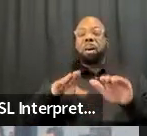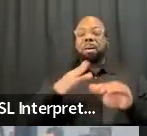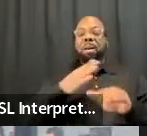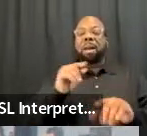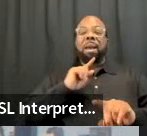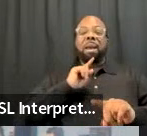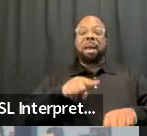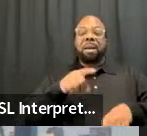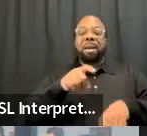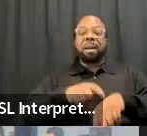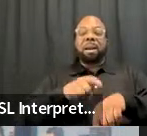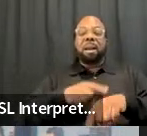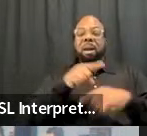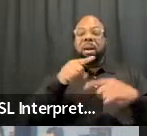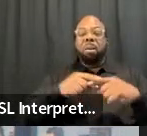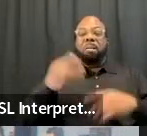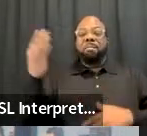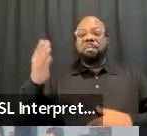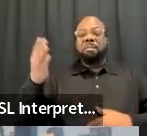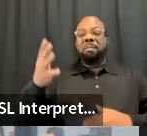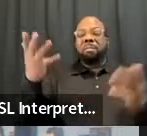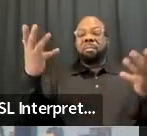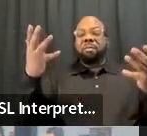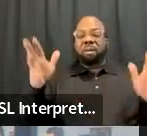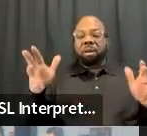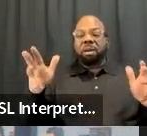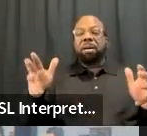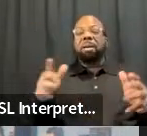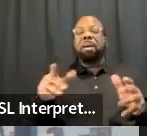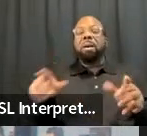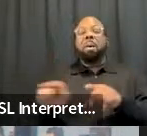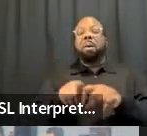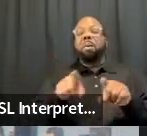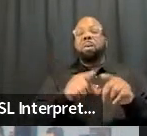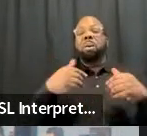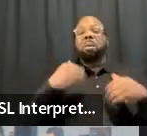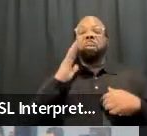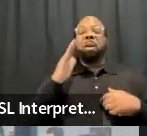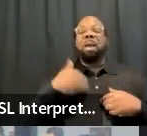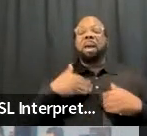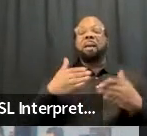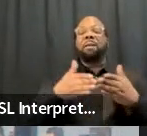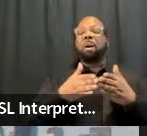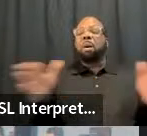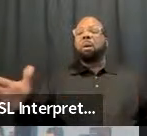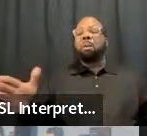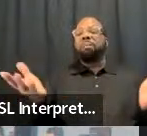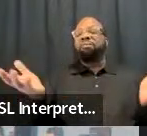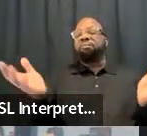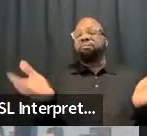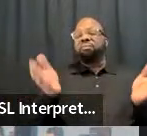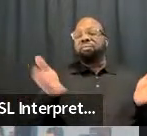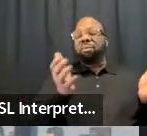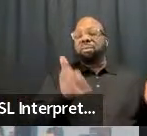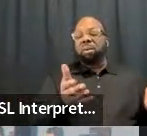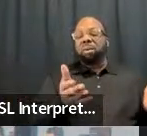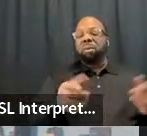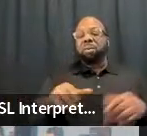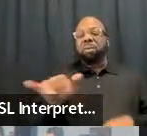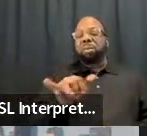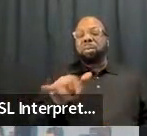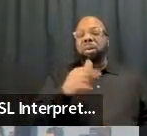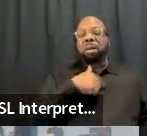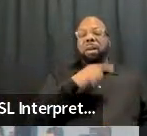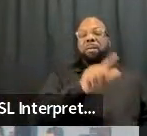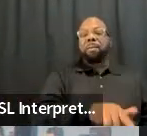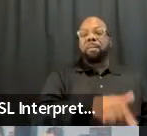the presentation. And as well, we'll be have an open mic conversation as well. I'm now going to pass it over to